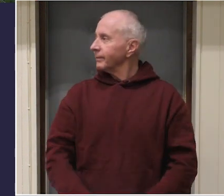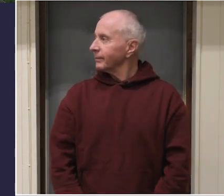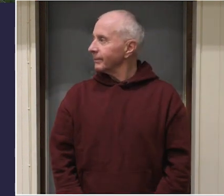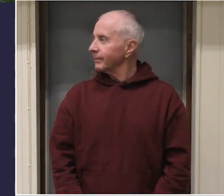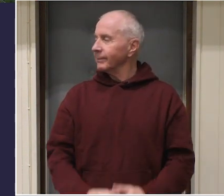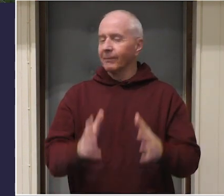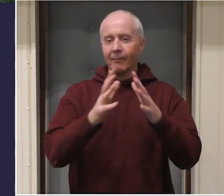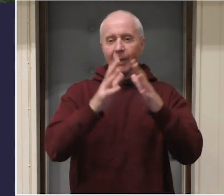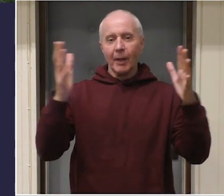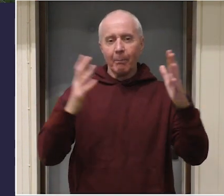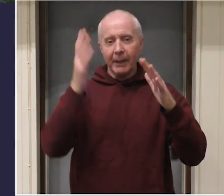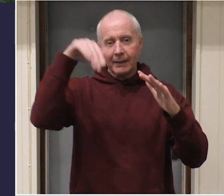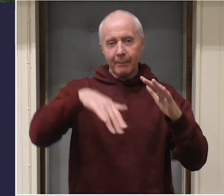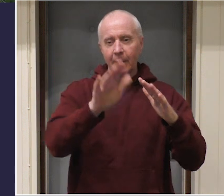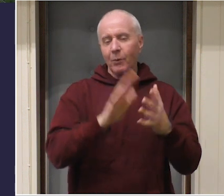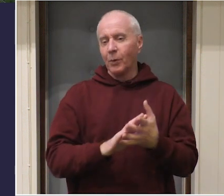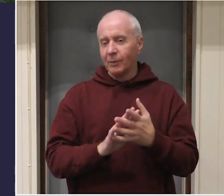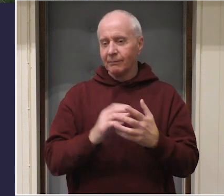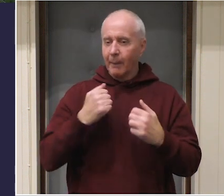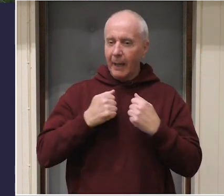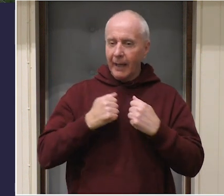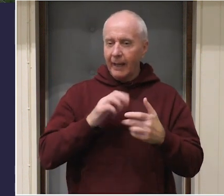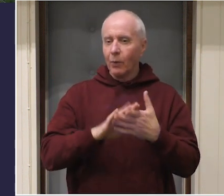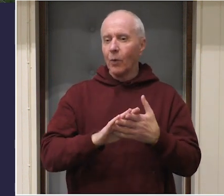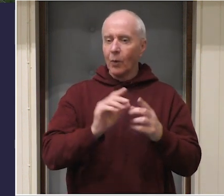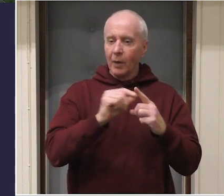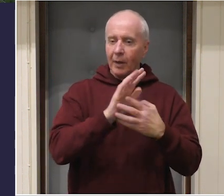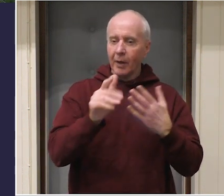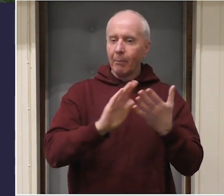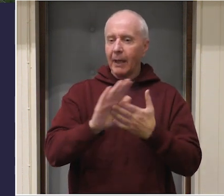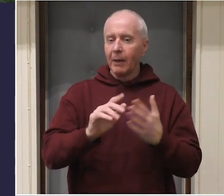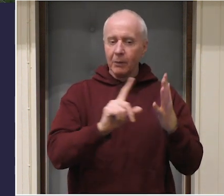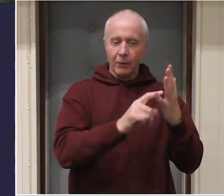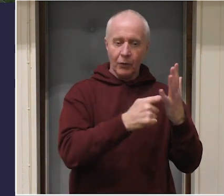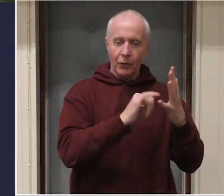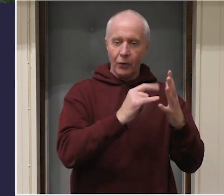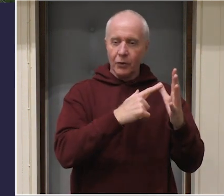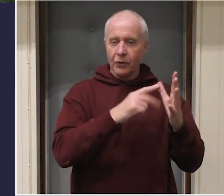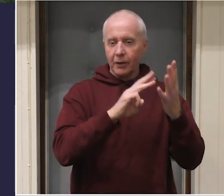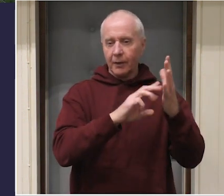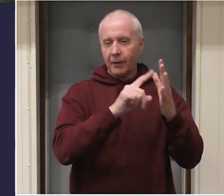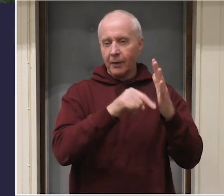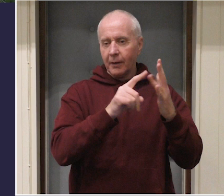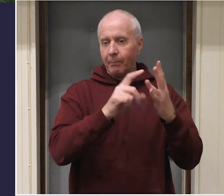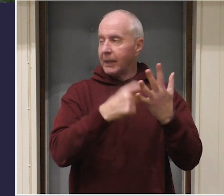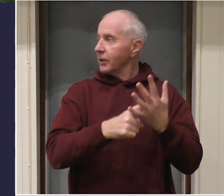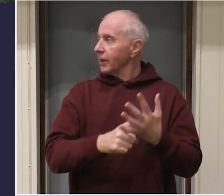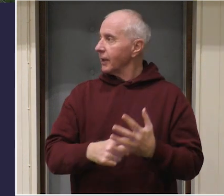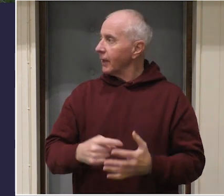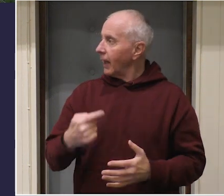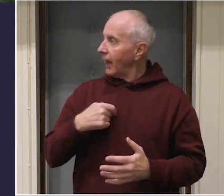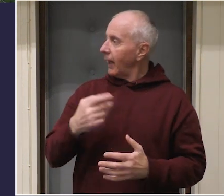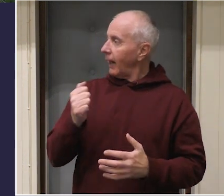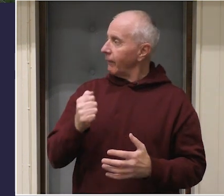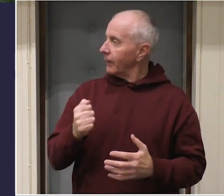Yes. Or the Great Bear, or the Plough, or to give it its proper name, Ursa Major. Now, I've got a fancy tool that's just been handed to me,